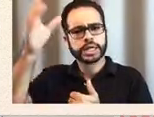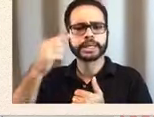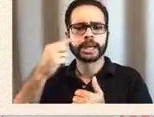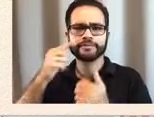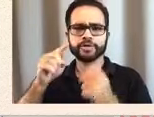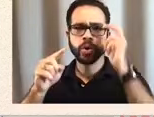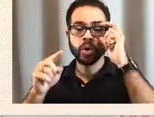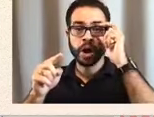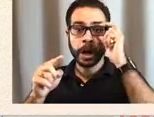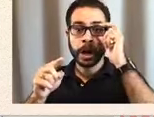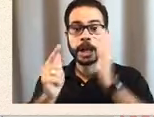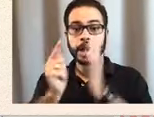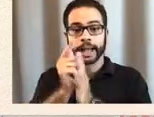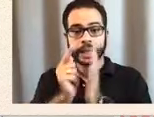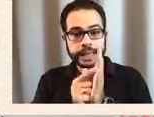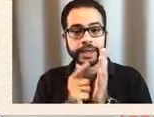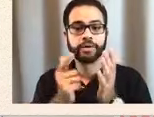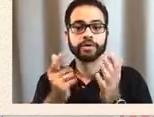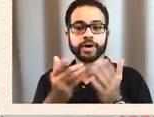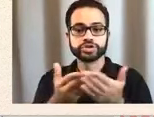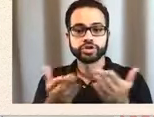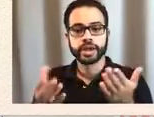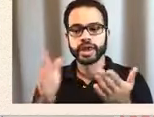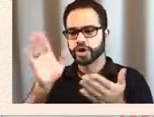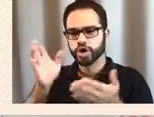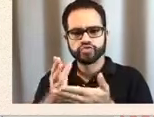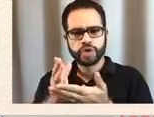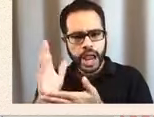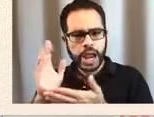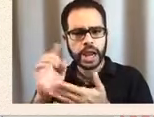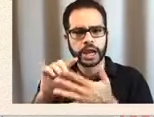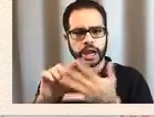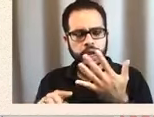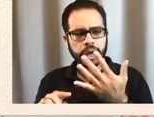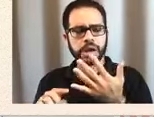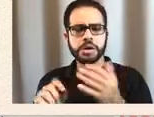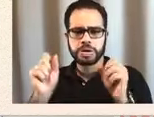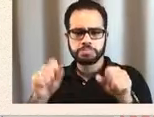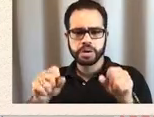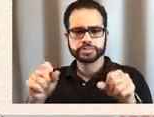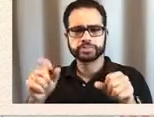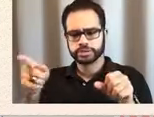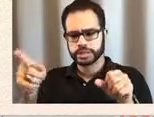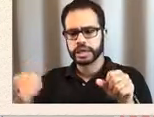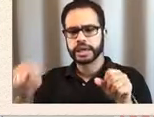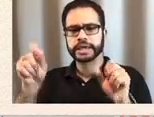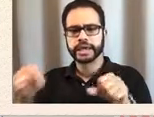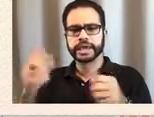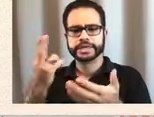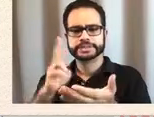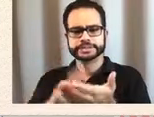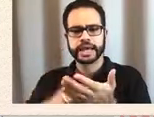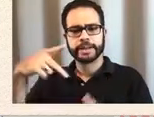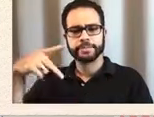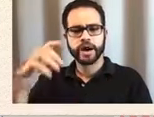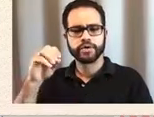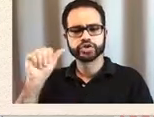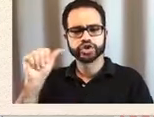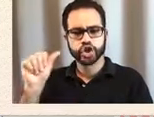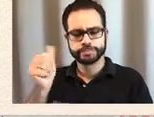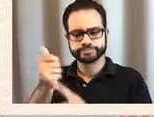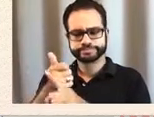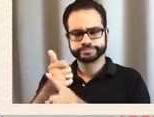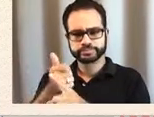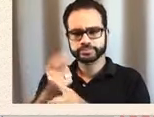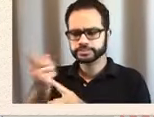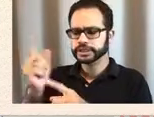is and what their rights are, potentially we could have them sign a power of attorney where they are designating typically